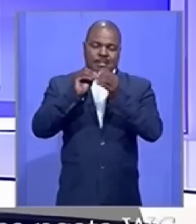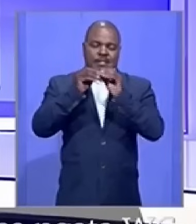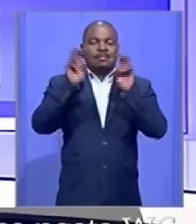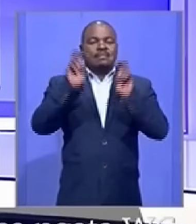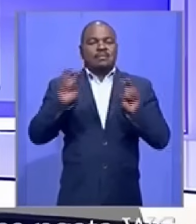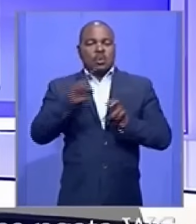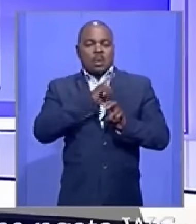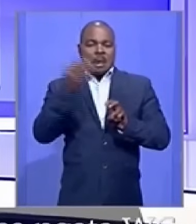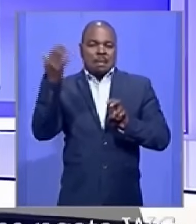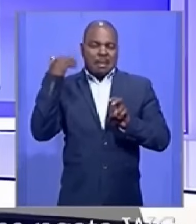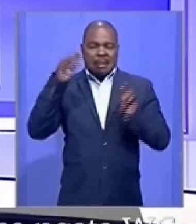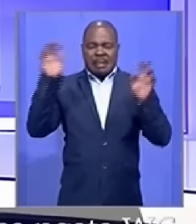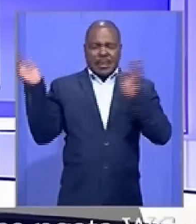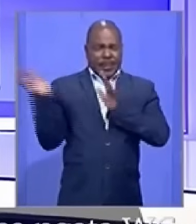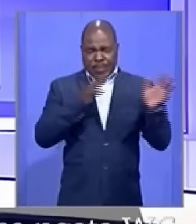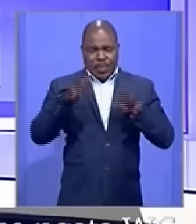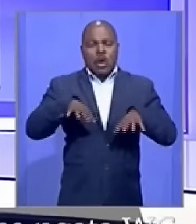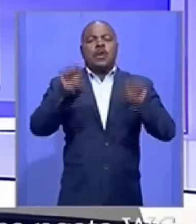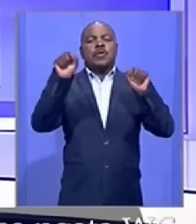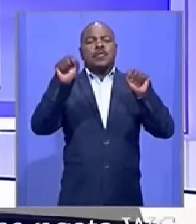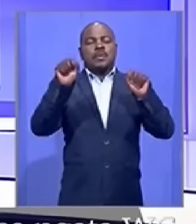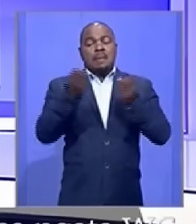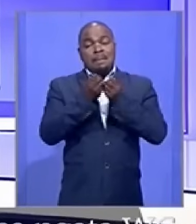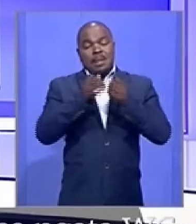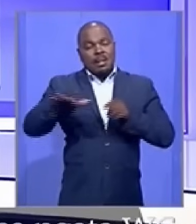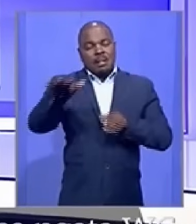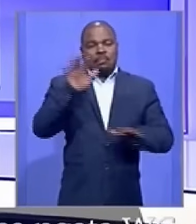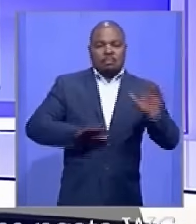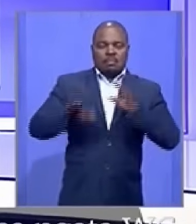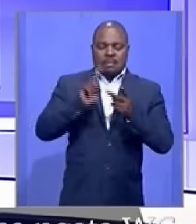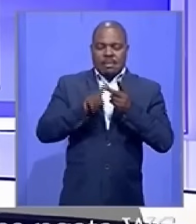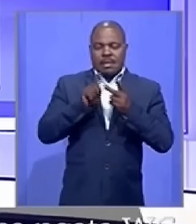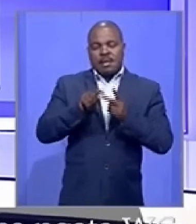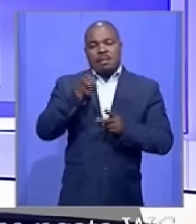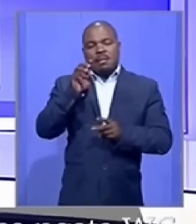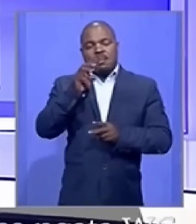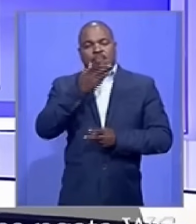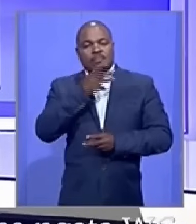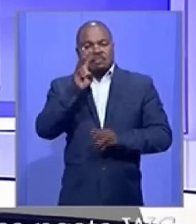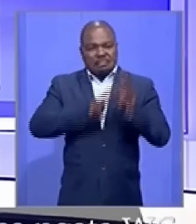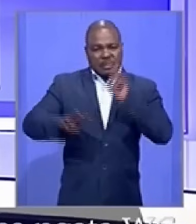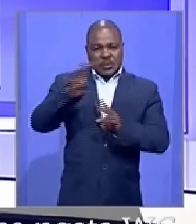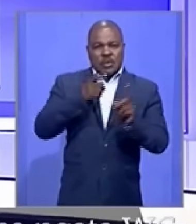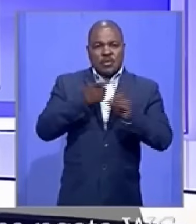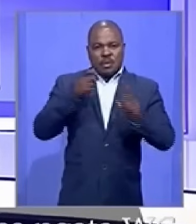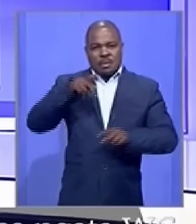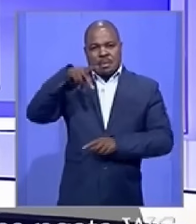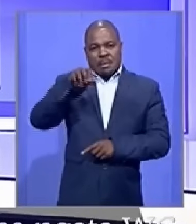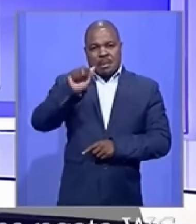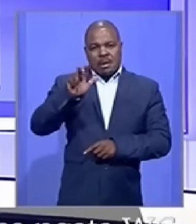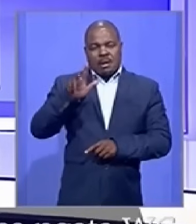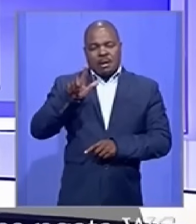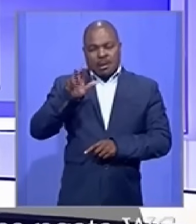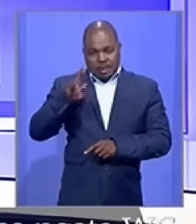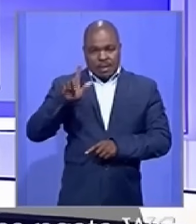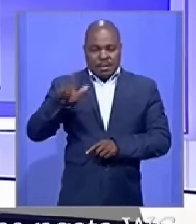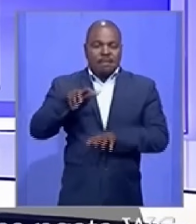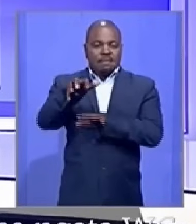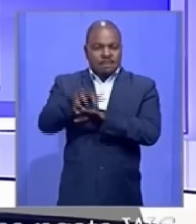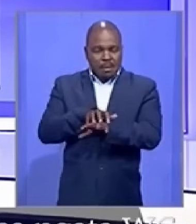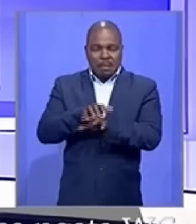bileng maobane. Dibaka tse ngata di amehile mme molebedi polasing ya Veine e Phale ho la Poland o ile a welwa ke sefate